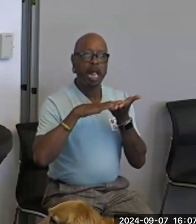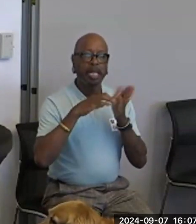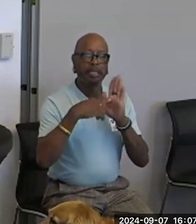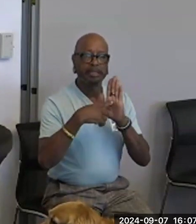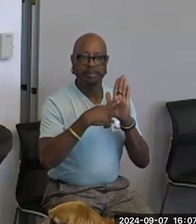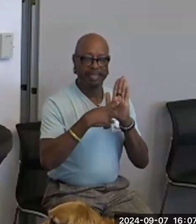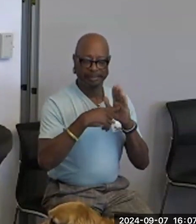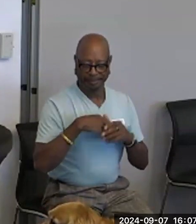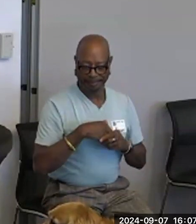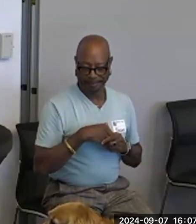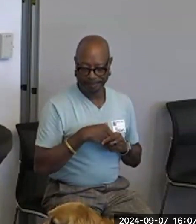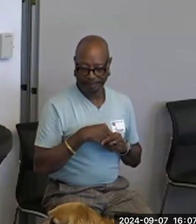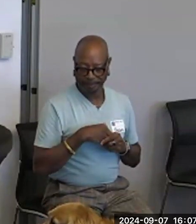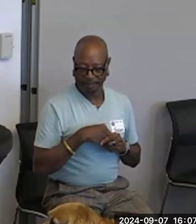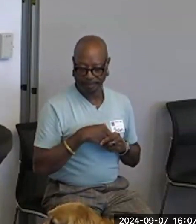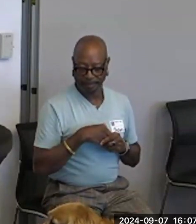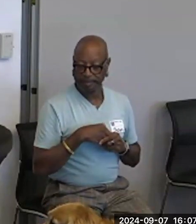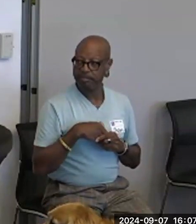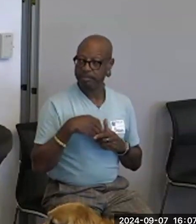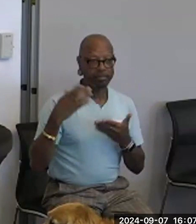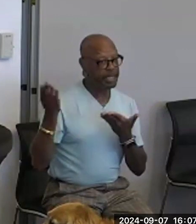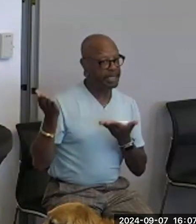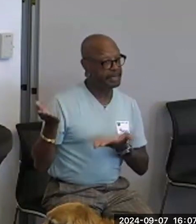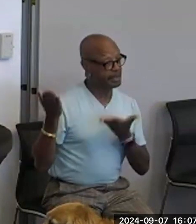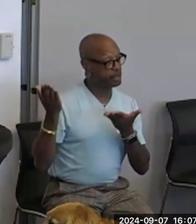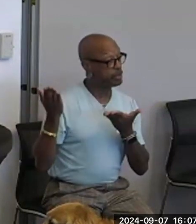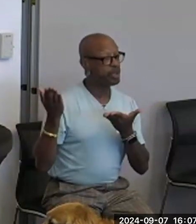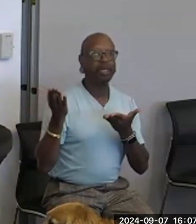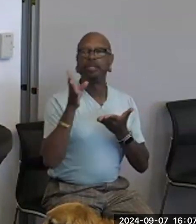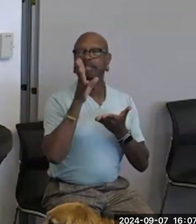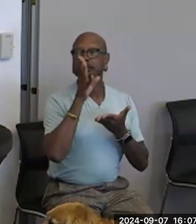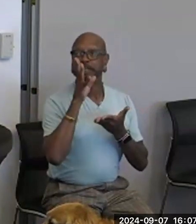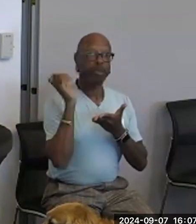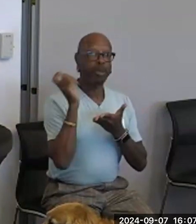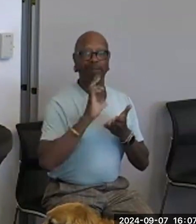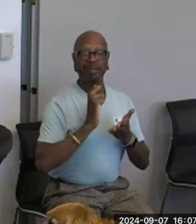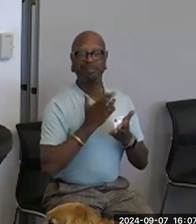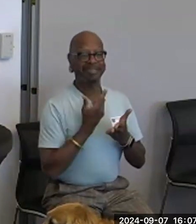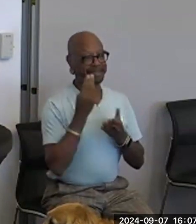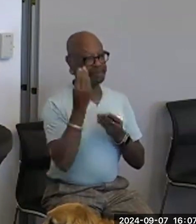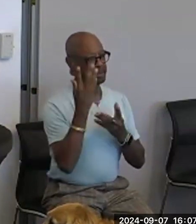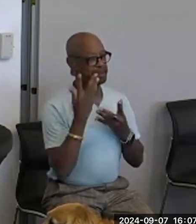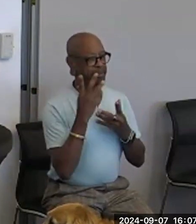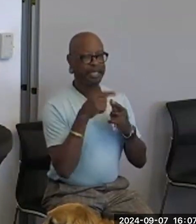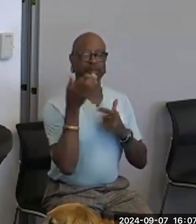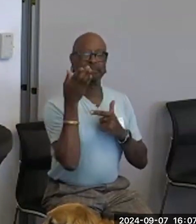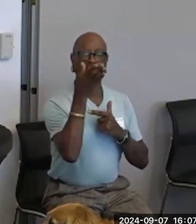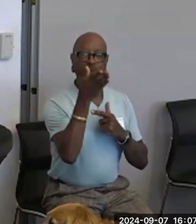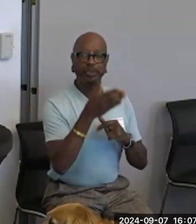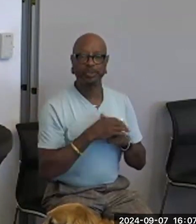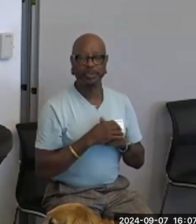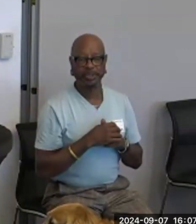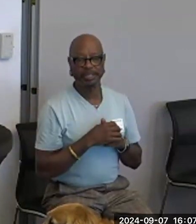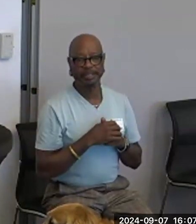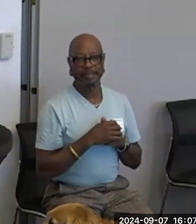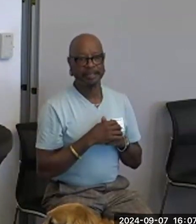And he's here to speak with all of us and tell us about the future